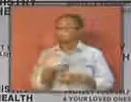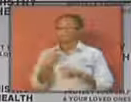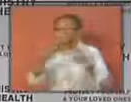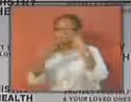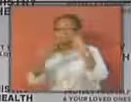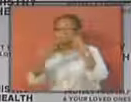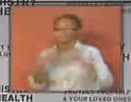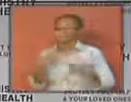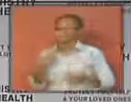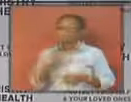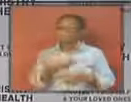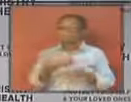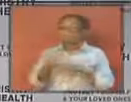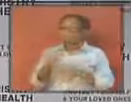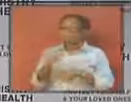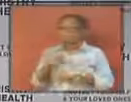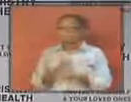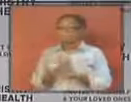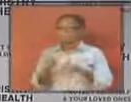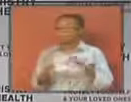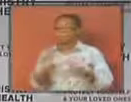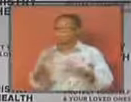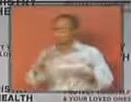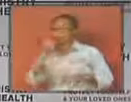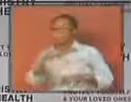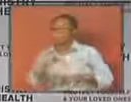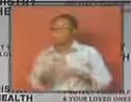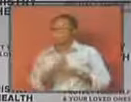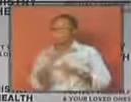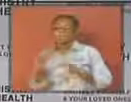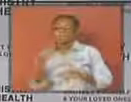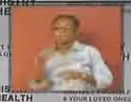to I-95.5, please.